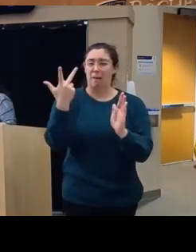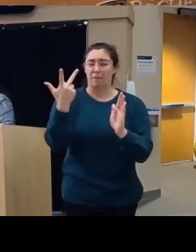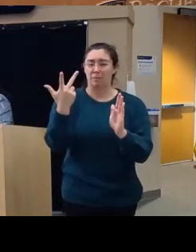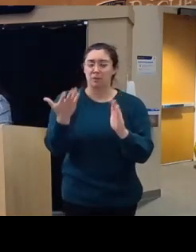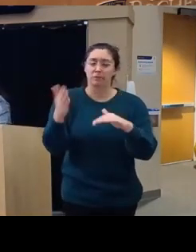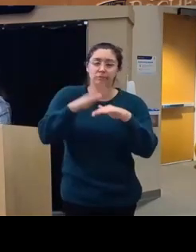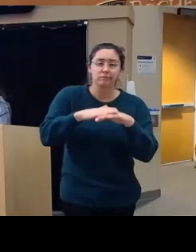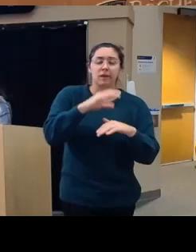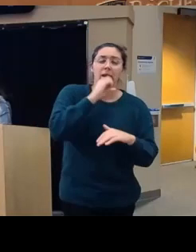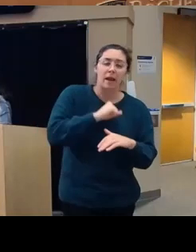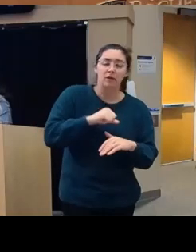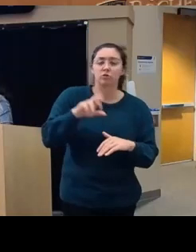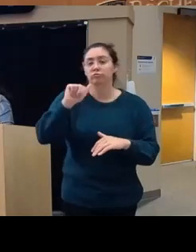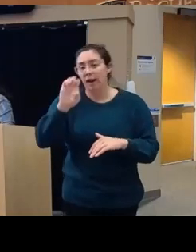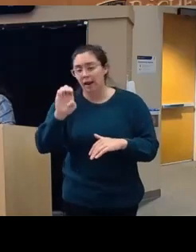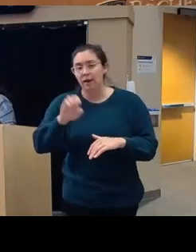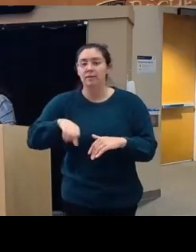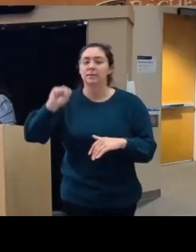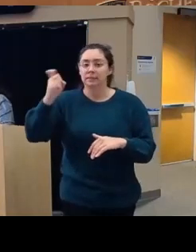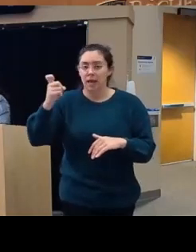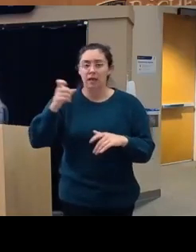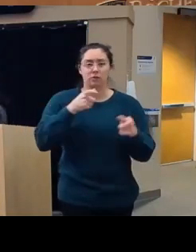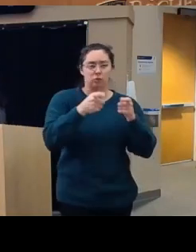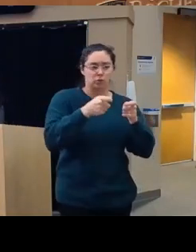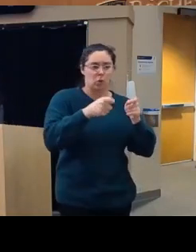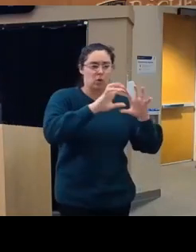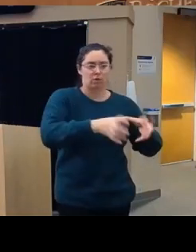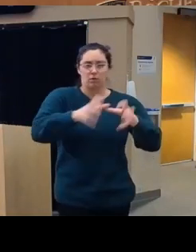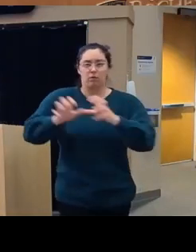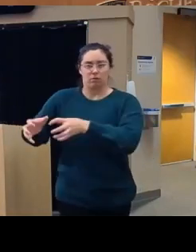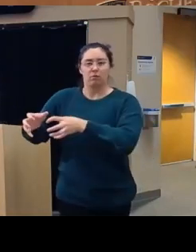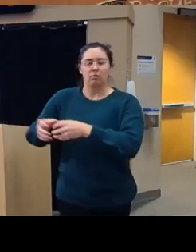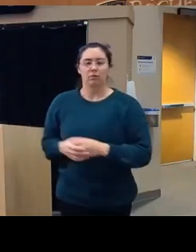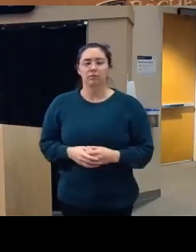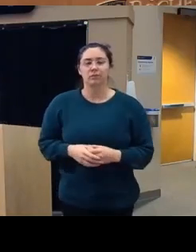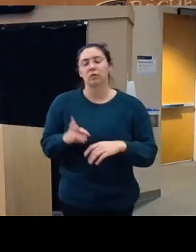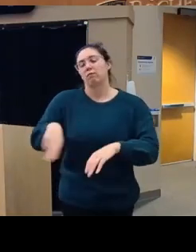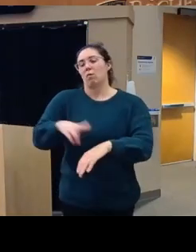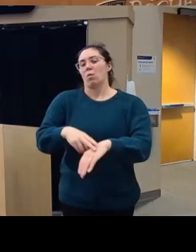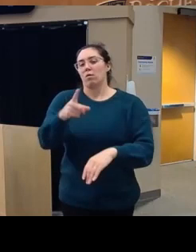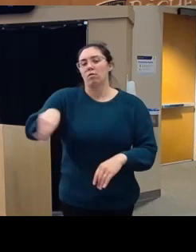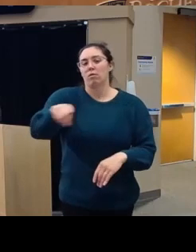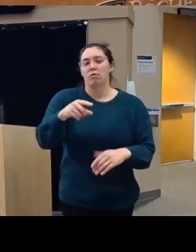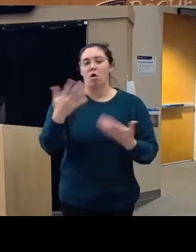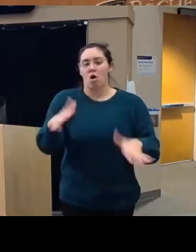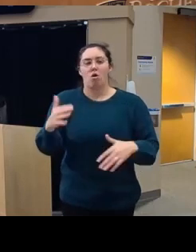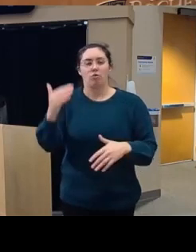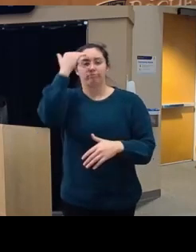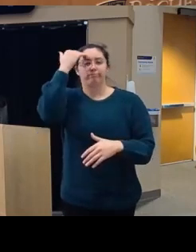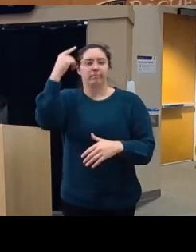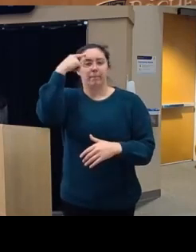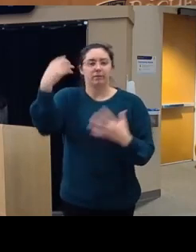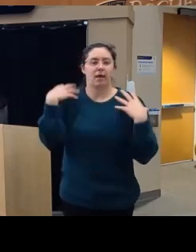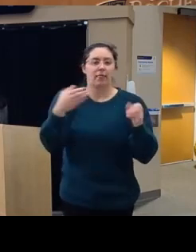race, sex matched controls. And of course, you all are in the mental health